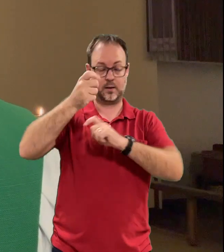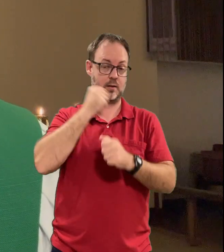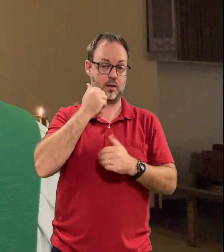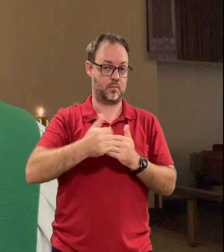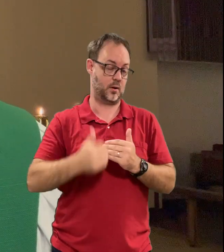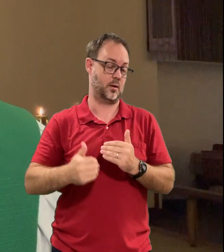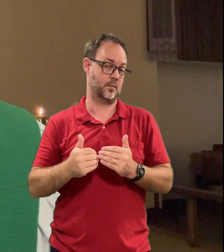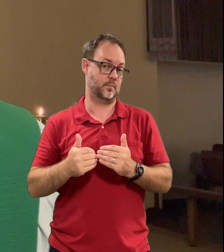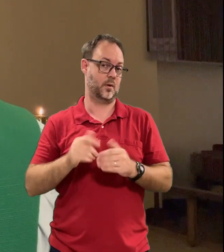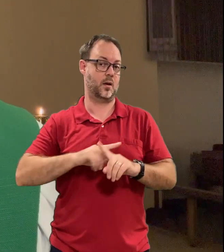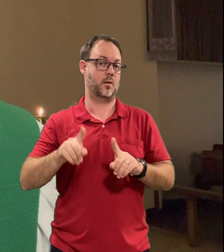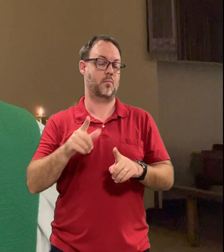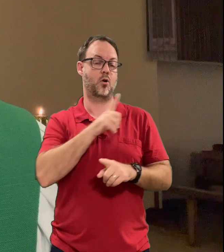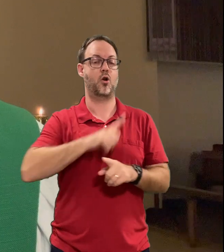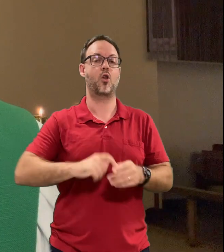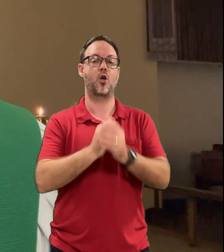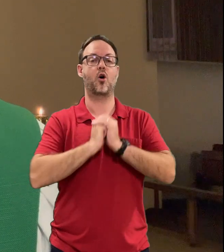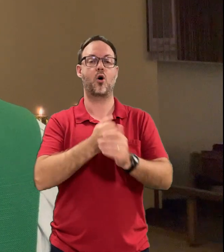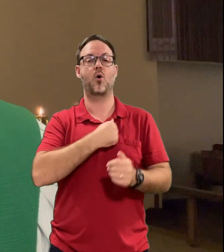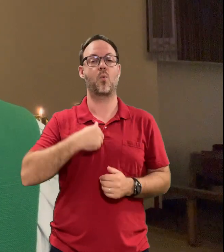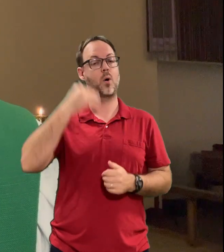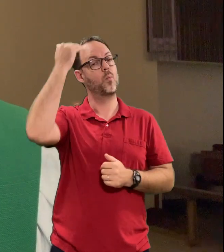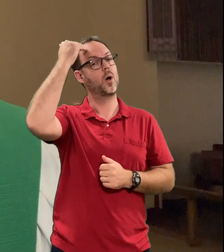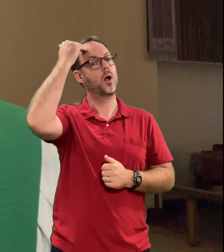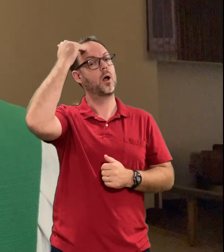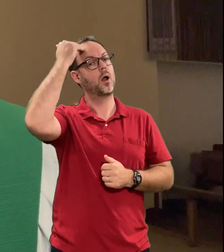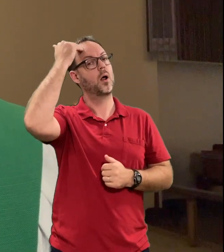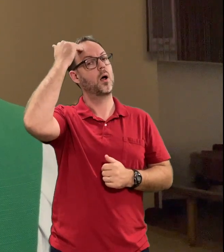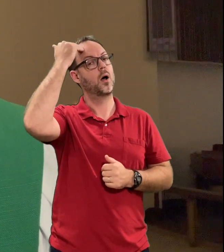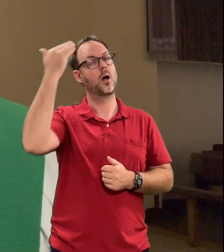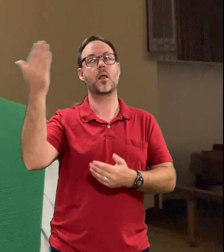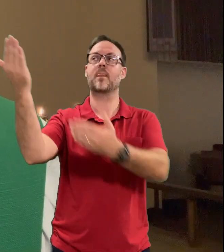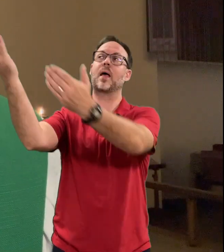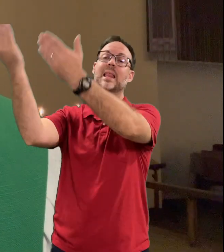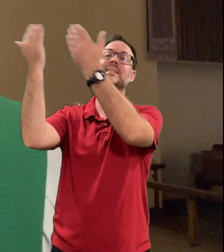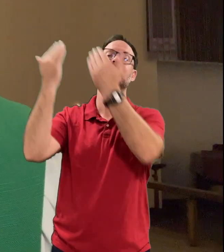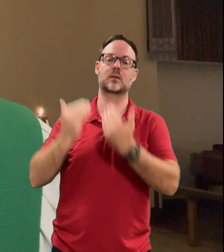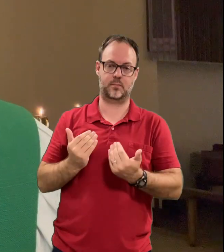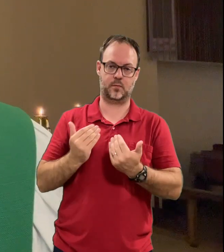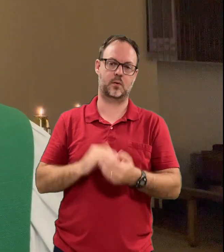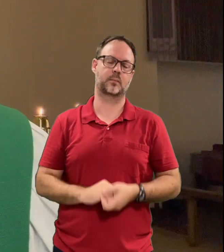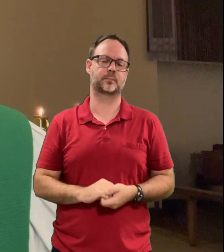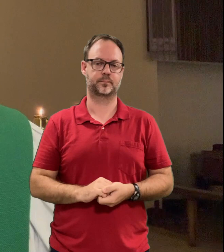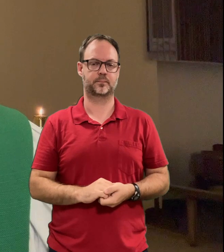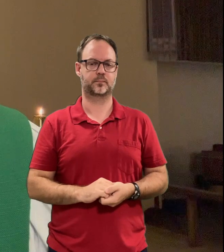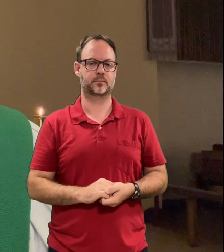bread to everyone. But in the Lord's Prayer, we recognize that it comes from our Father in